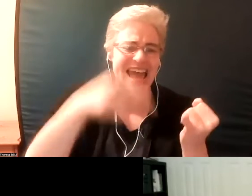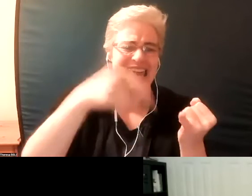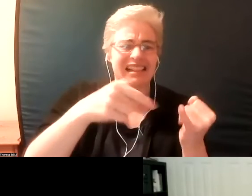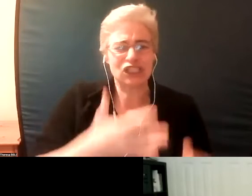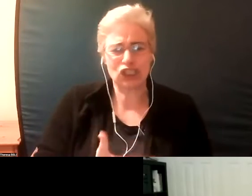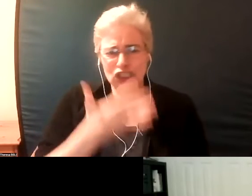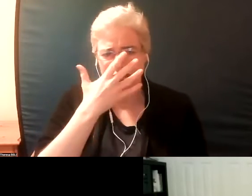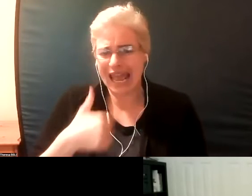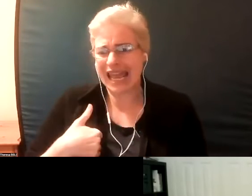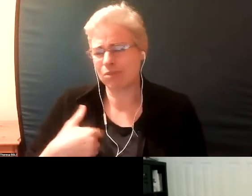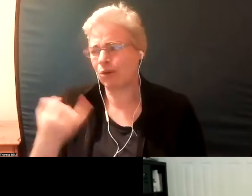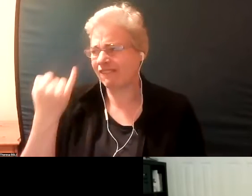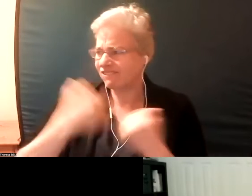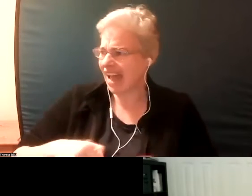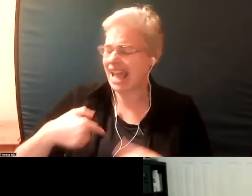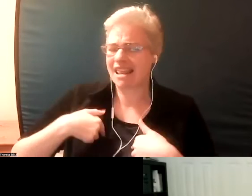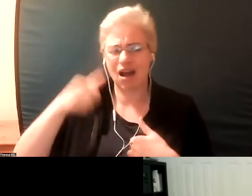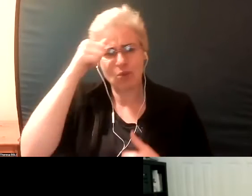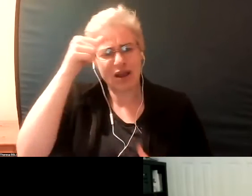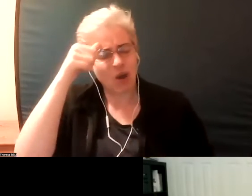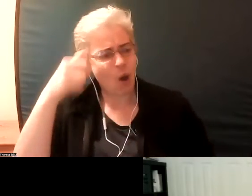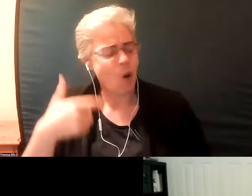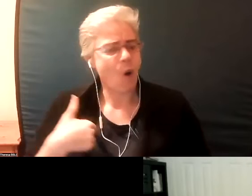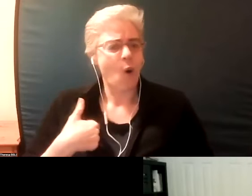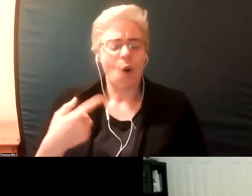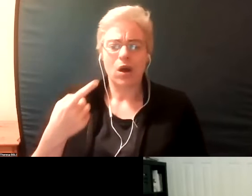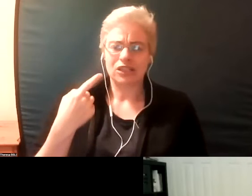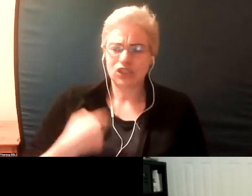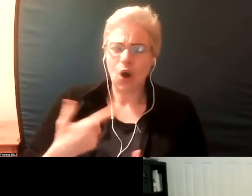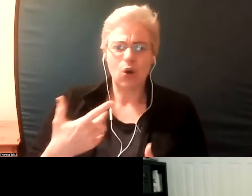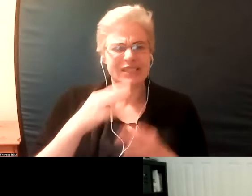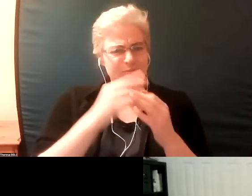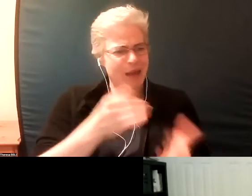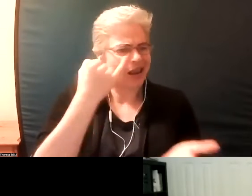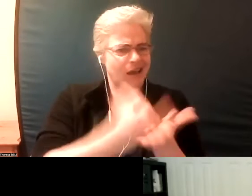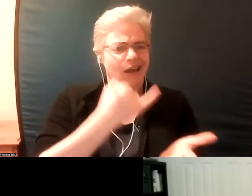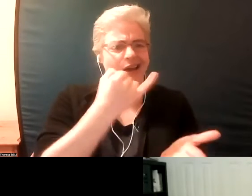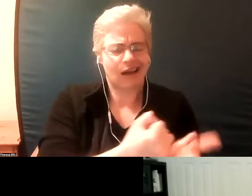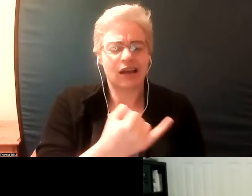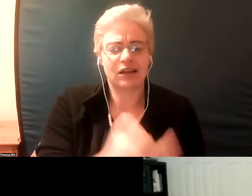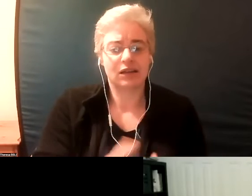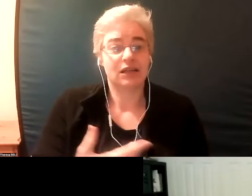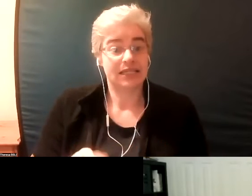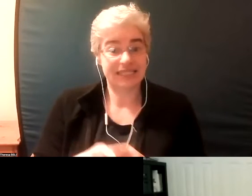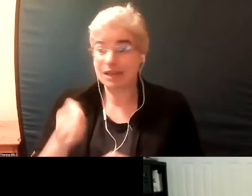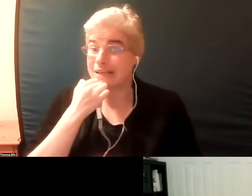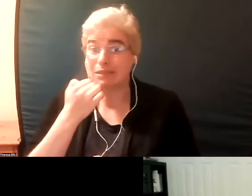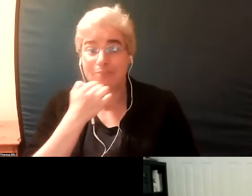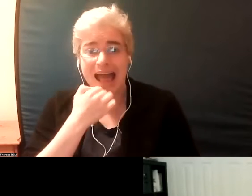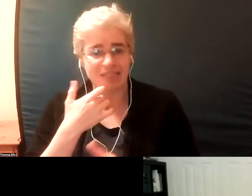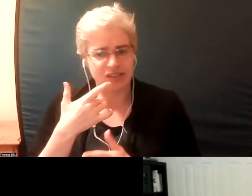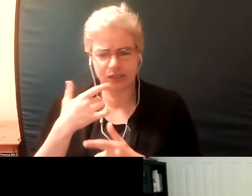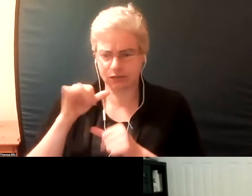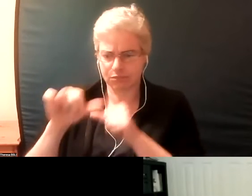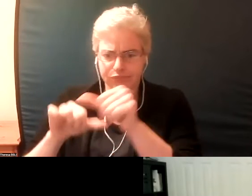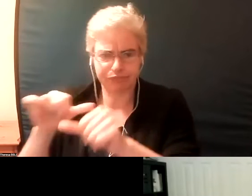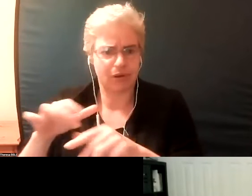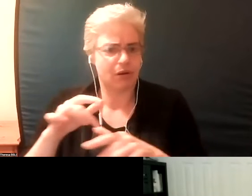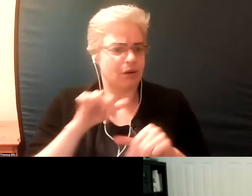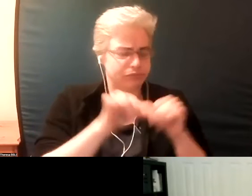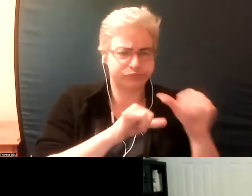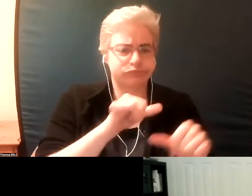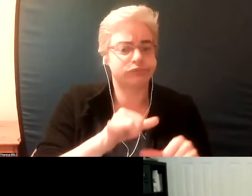are failures. We know it all the time. We're told that spelling tests in the way that maths is done, all this kind of way through.